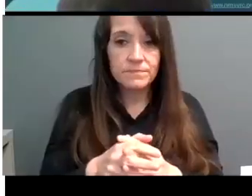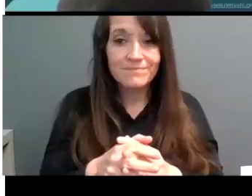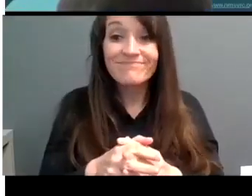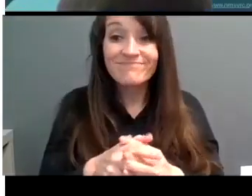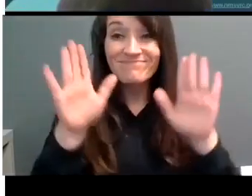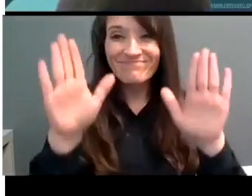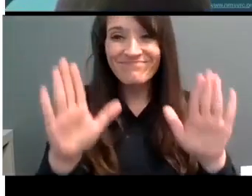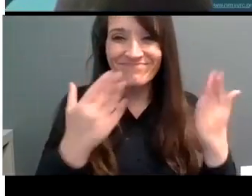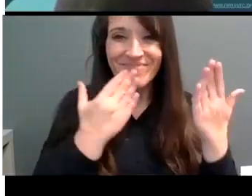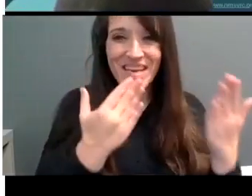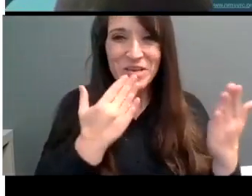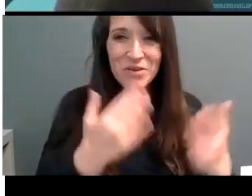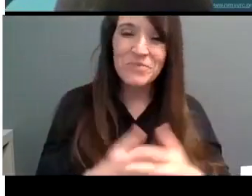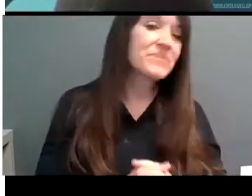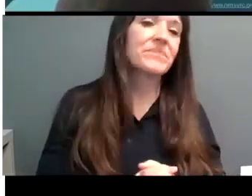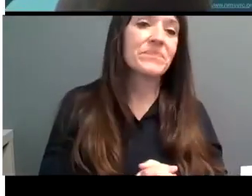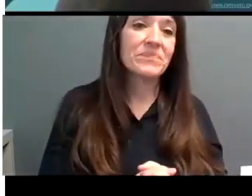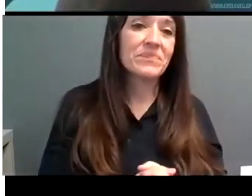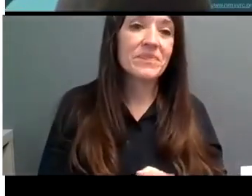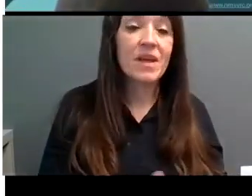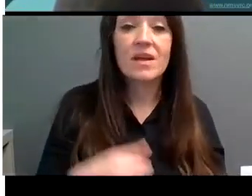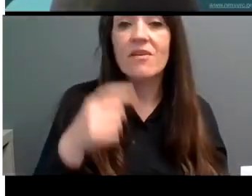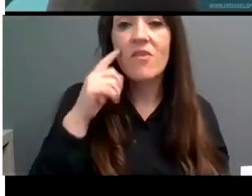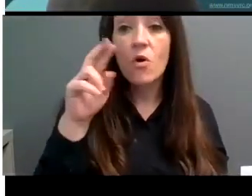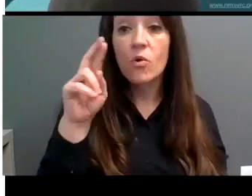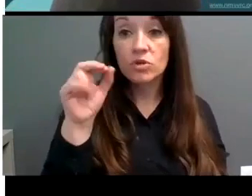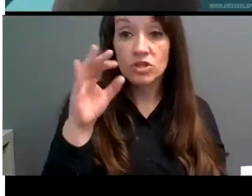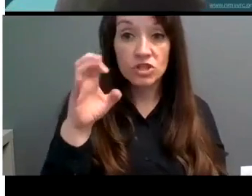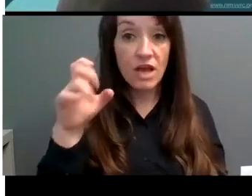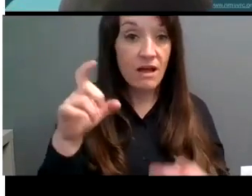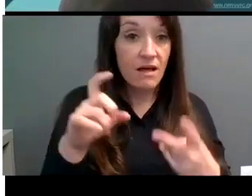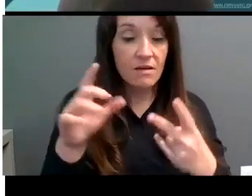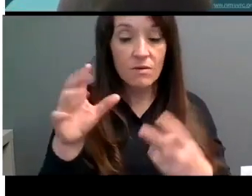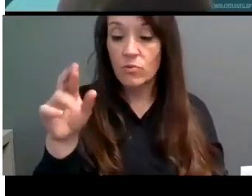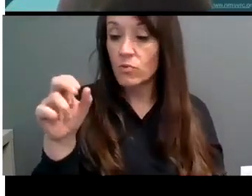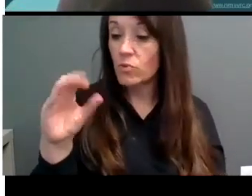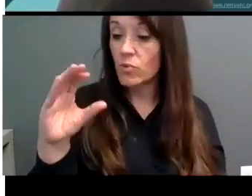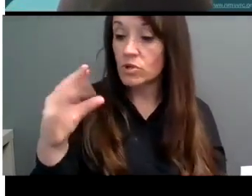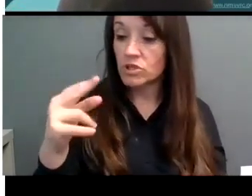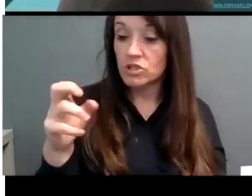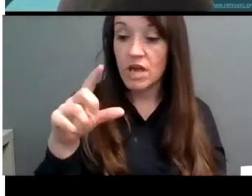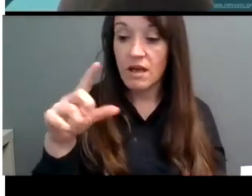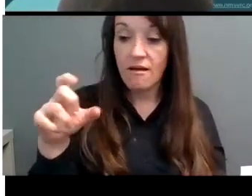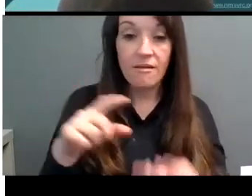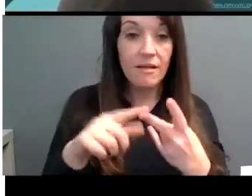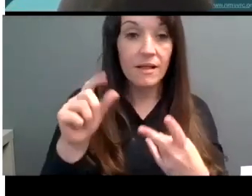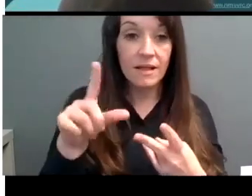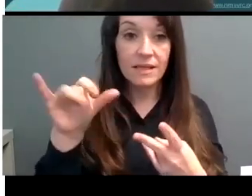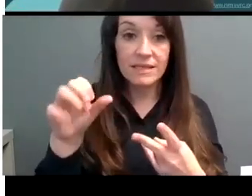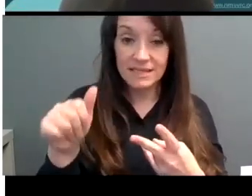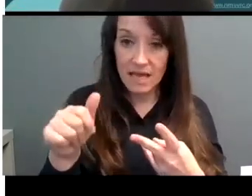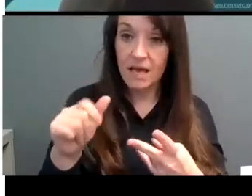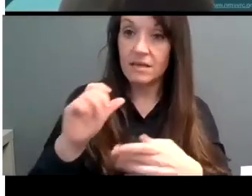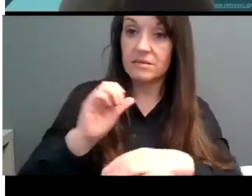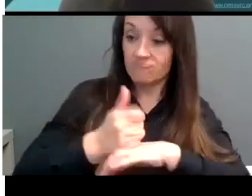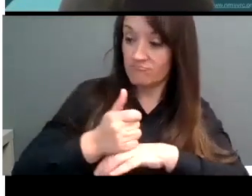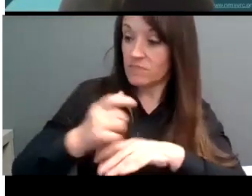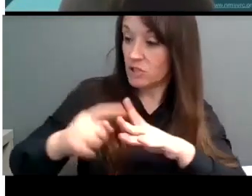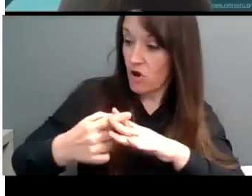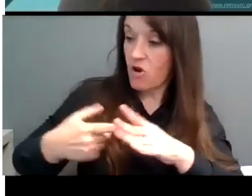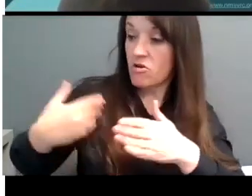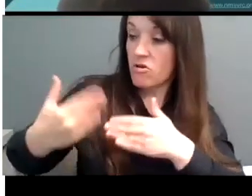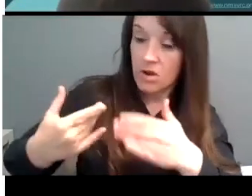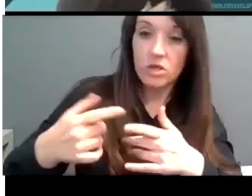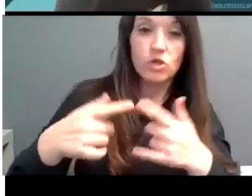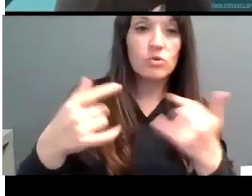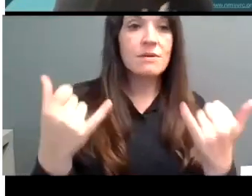Wonderful. Thank you so much, Michael. And thank you to Rochelle and Alyssa again for setting the stage and kind of bringing us up to this point. So we're